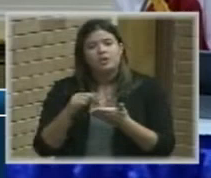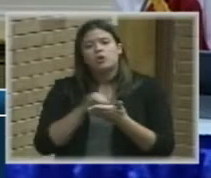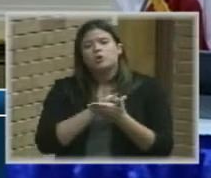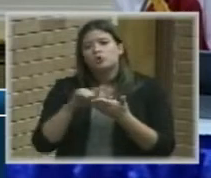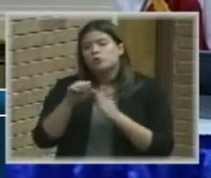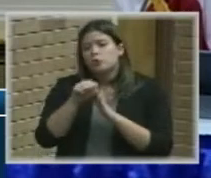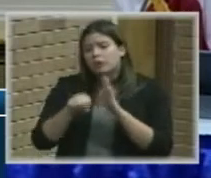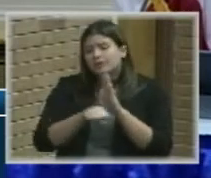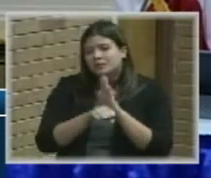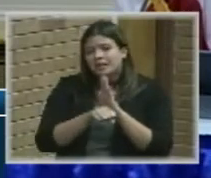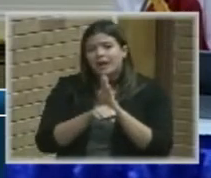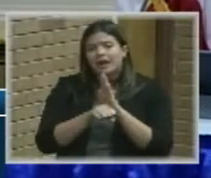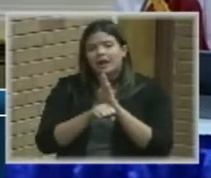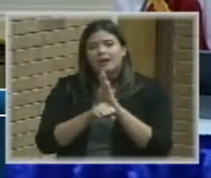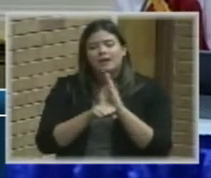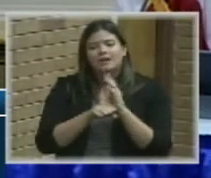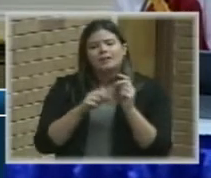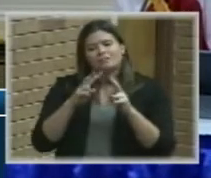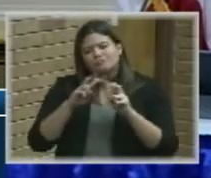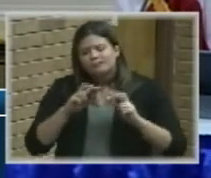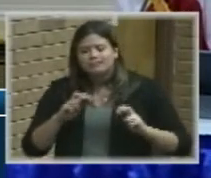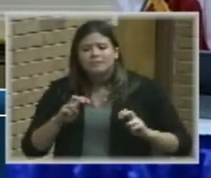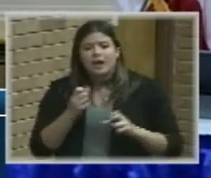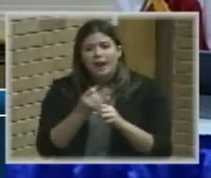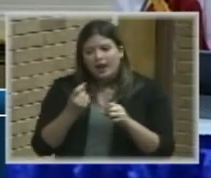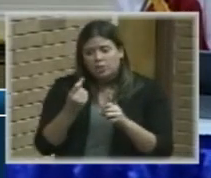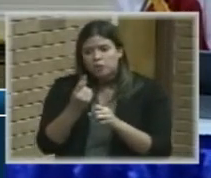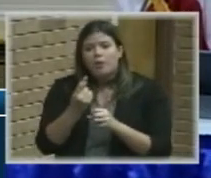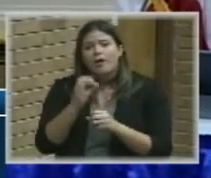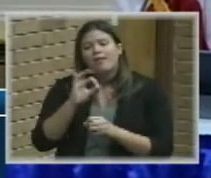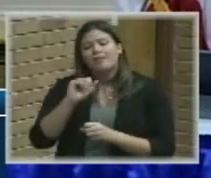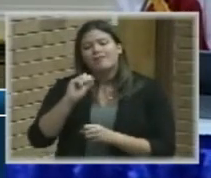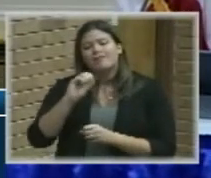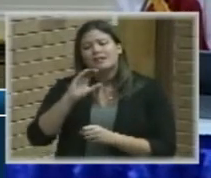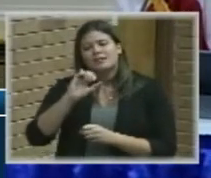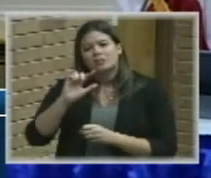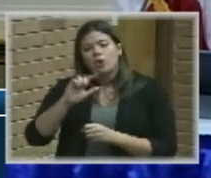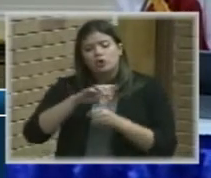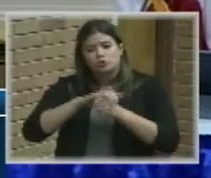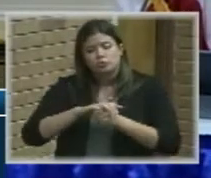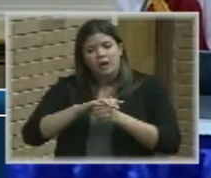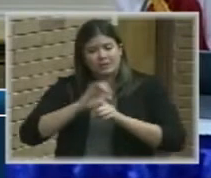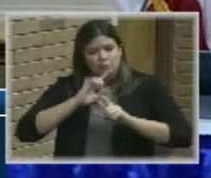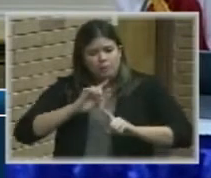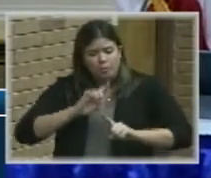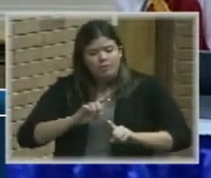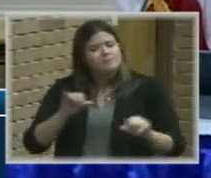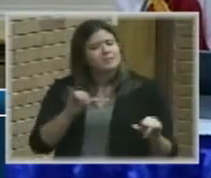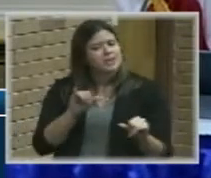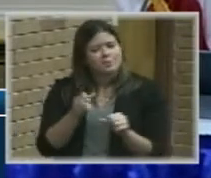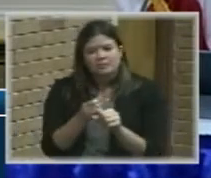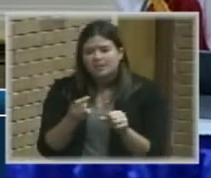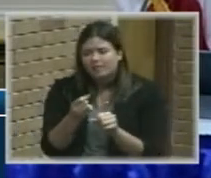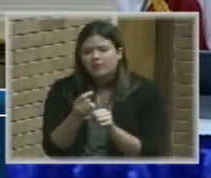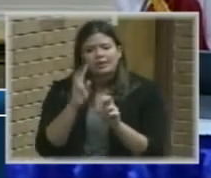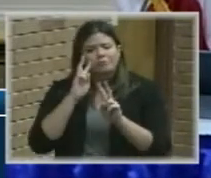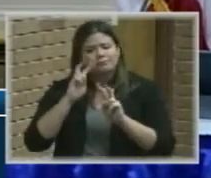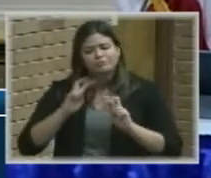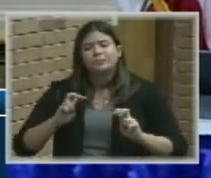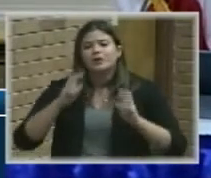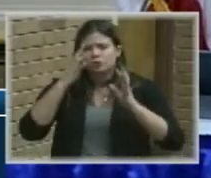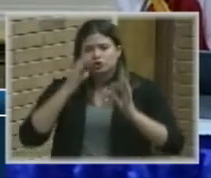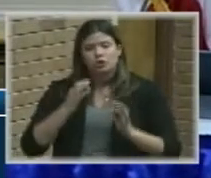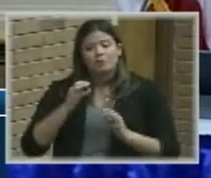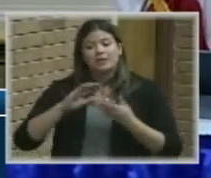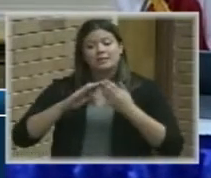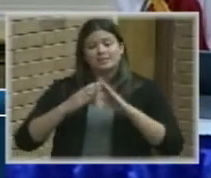that office's annual fiscal stress report, and once again, as it has each year, determined that the town of Brighton